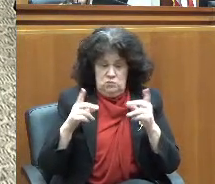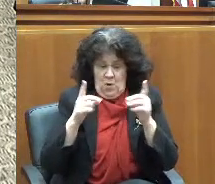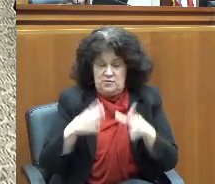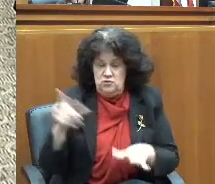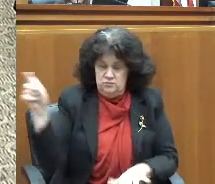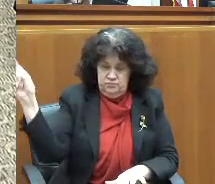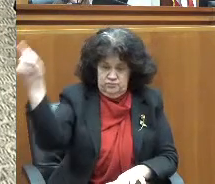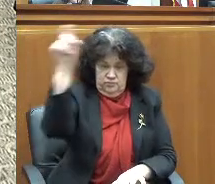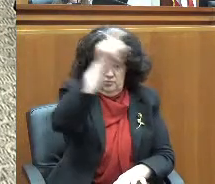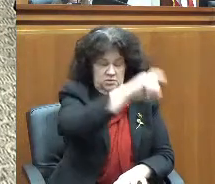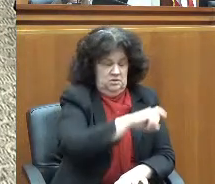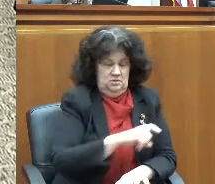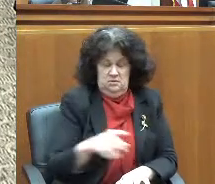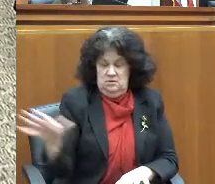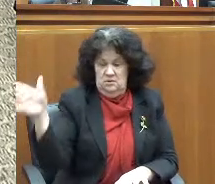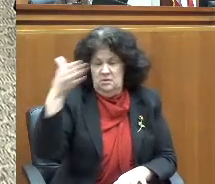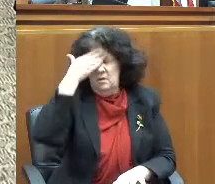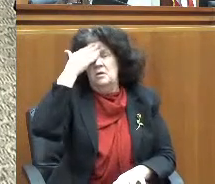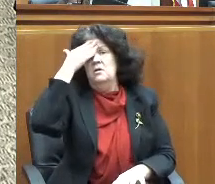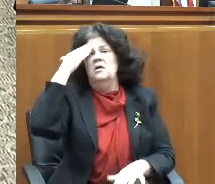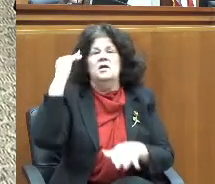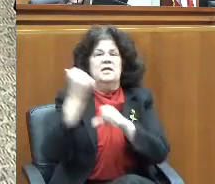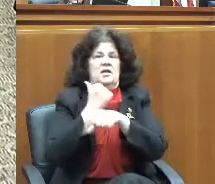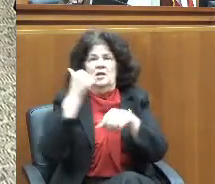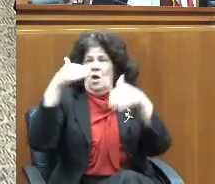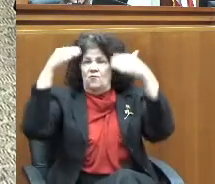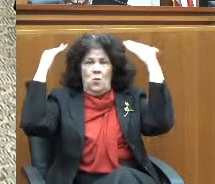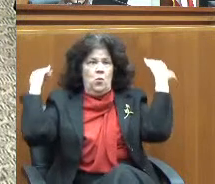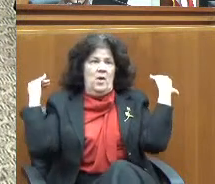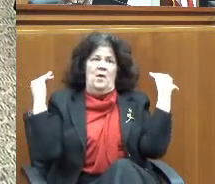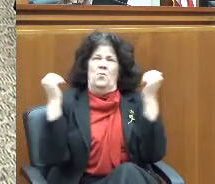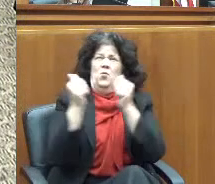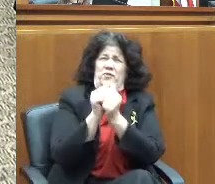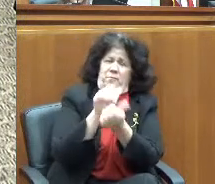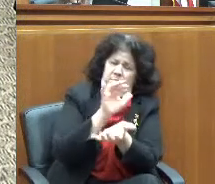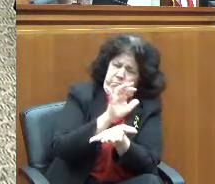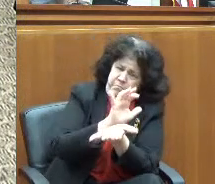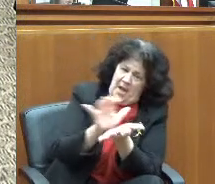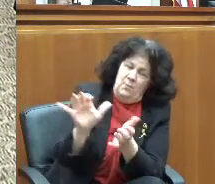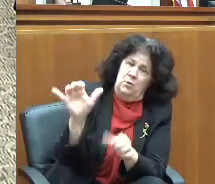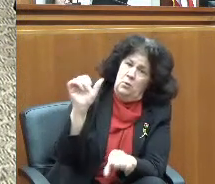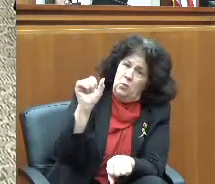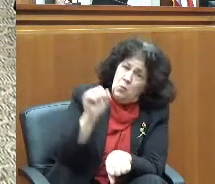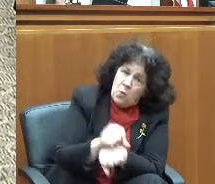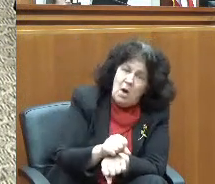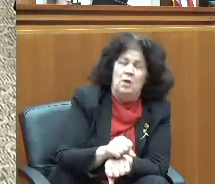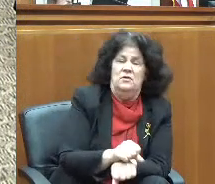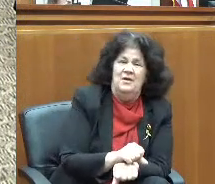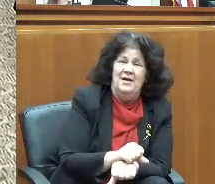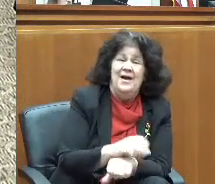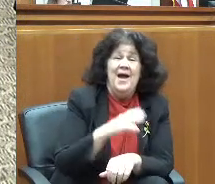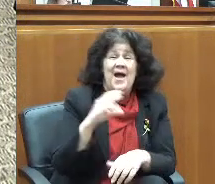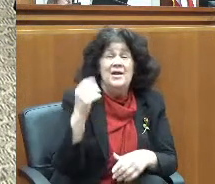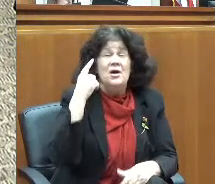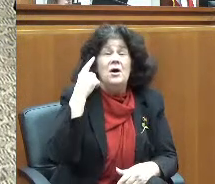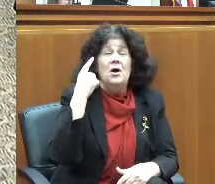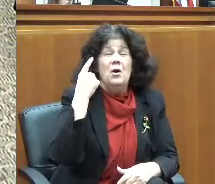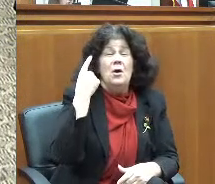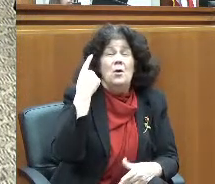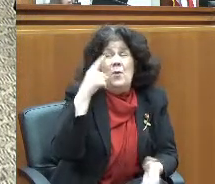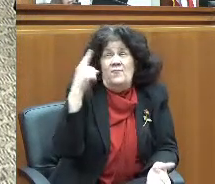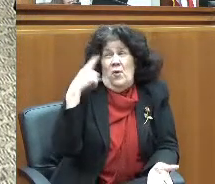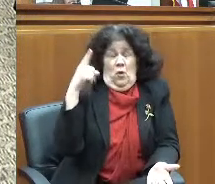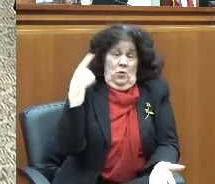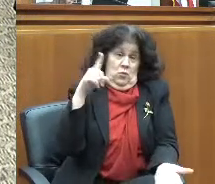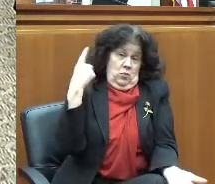are getting overloaded with just paperwork. And then what are we accomplishing at the end? What's